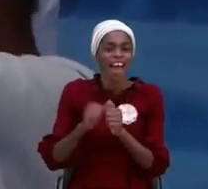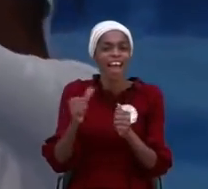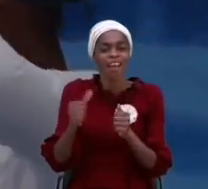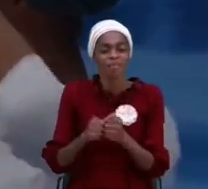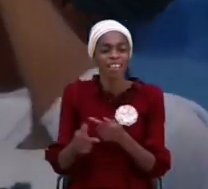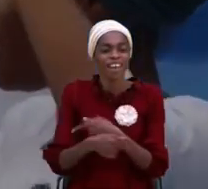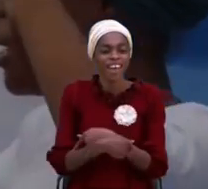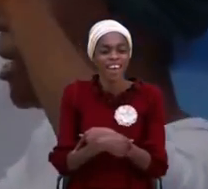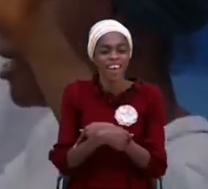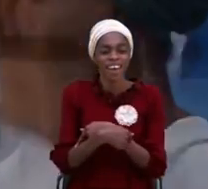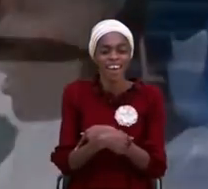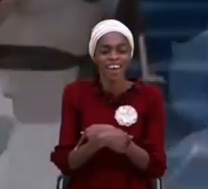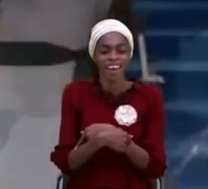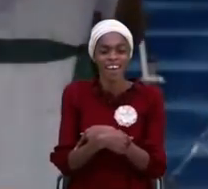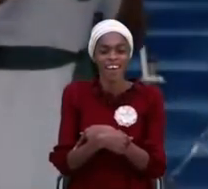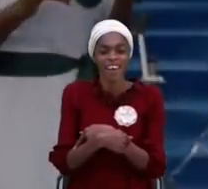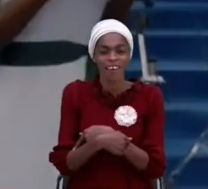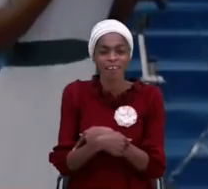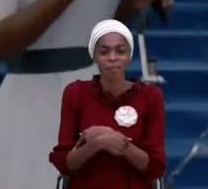lift my